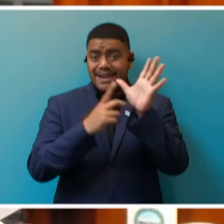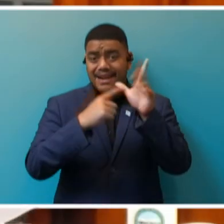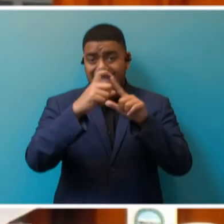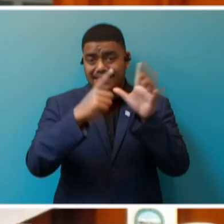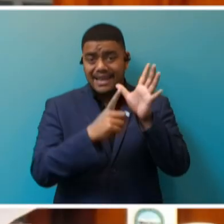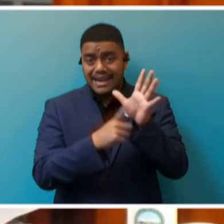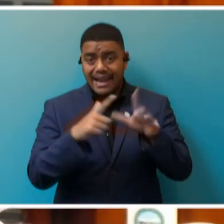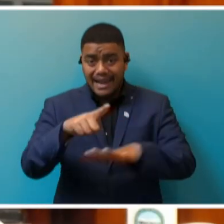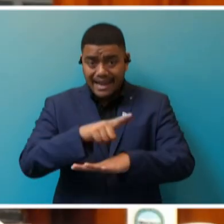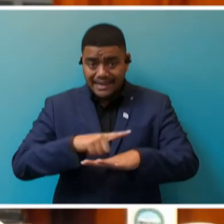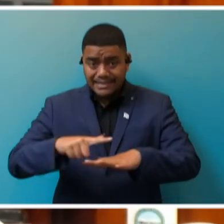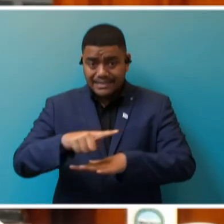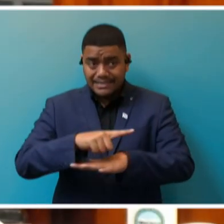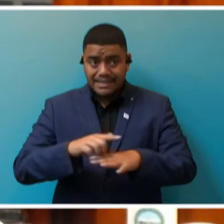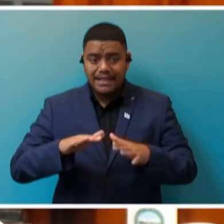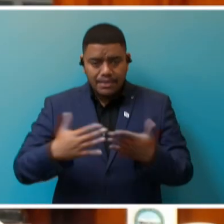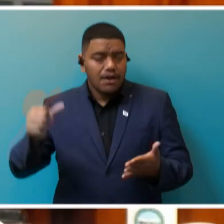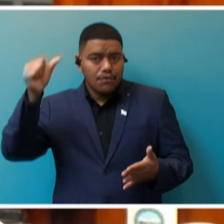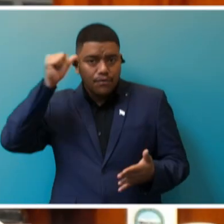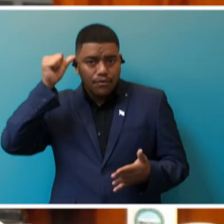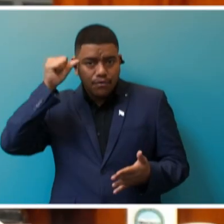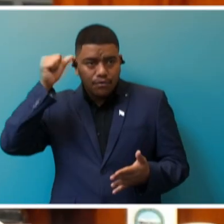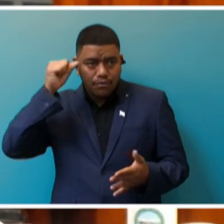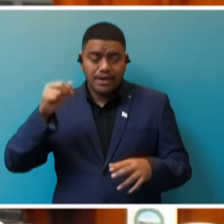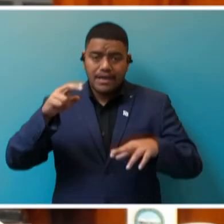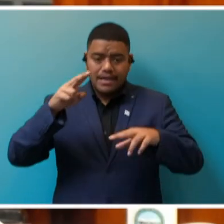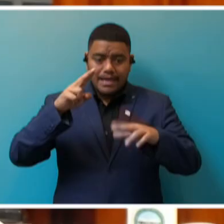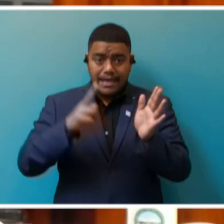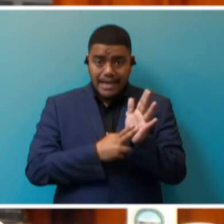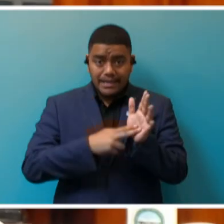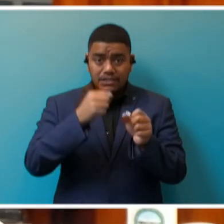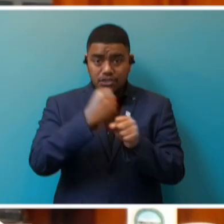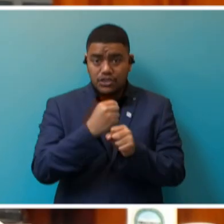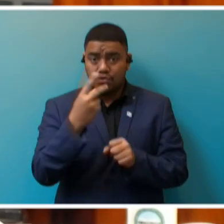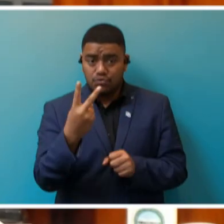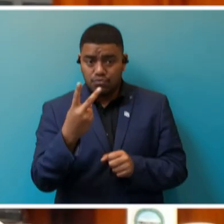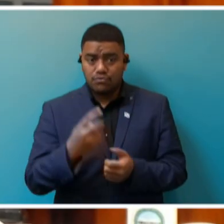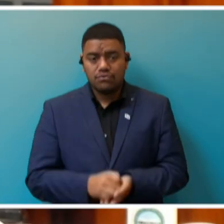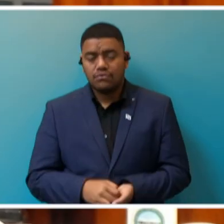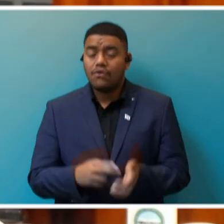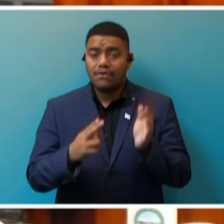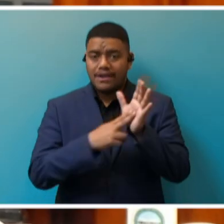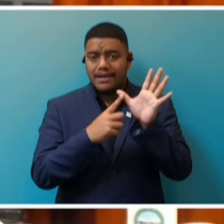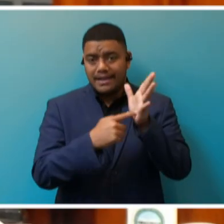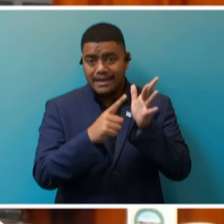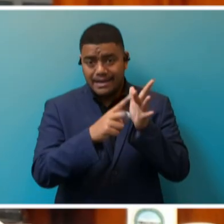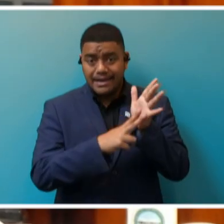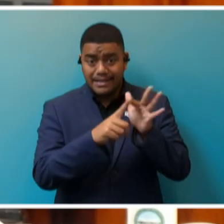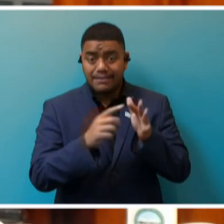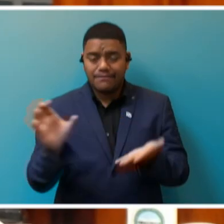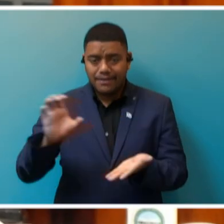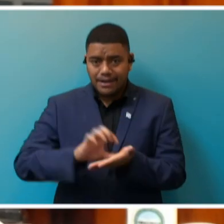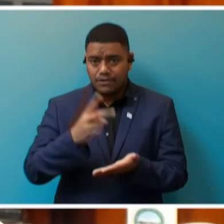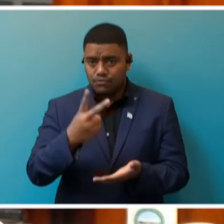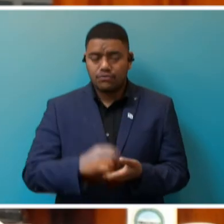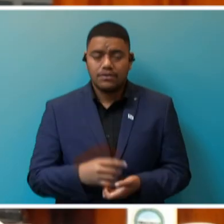is now known as NG2, or Native Ground 2, which consisted of